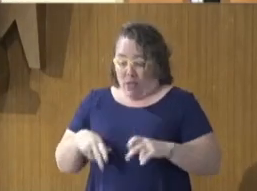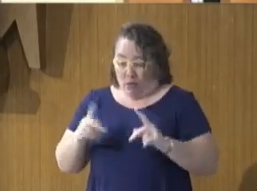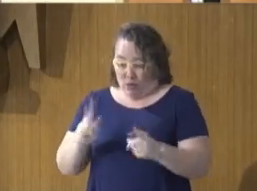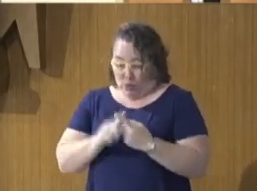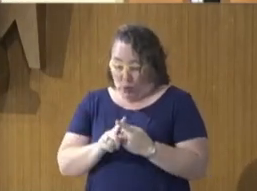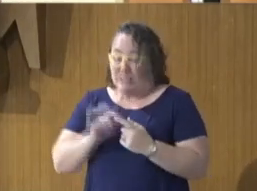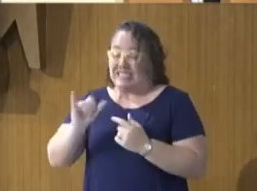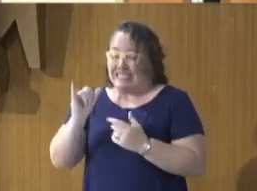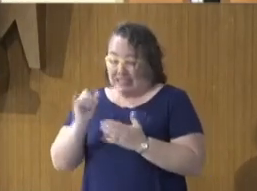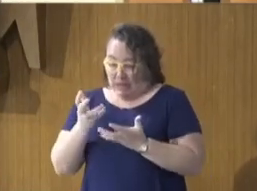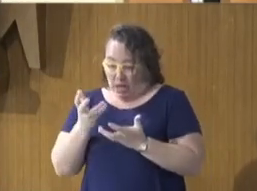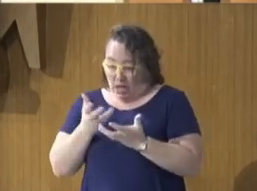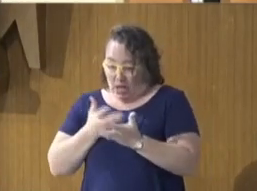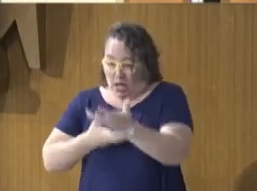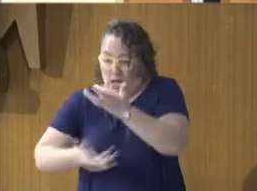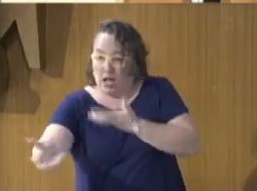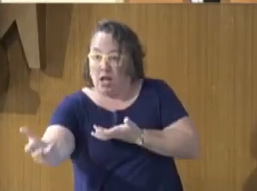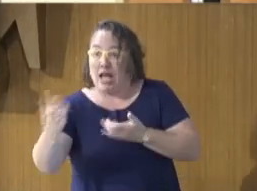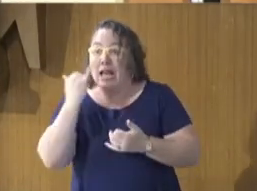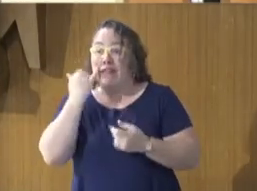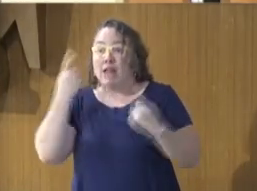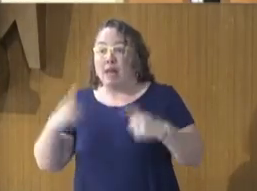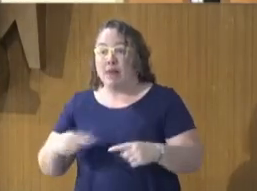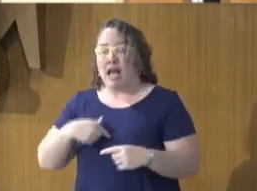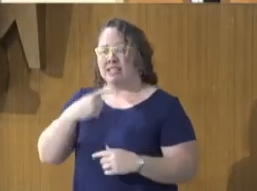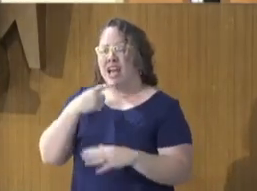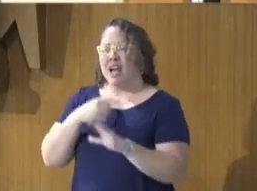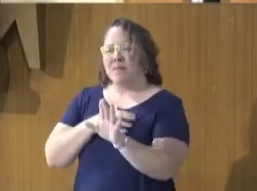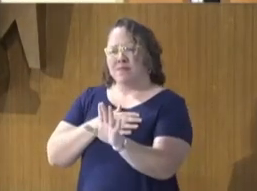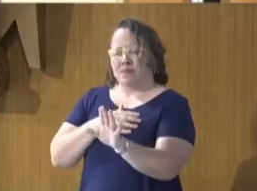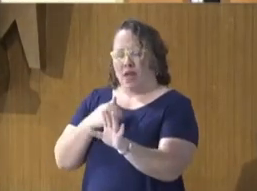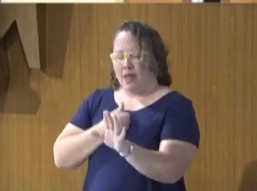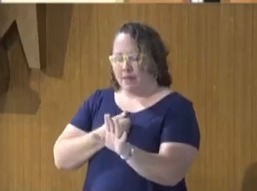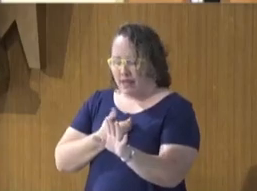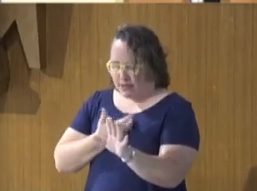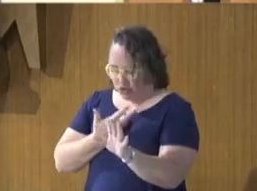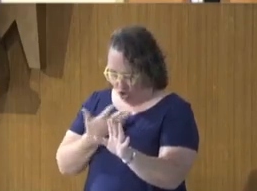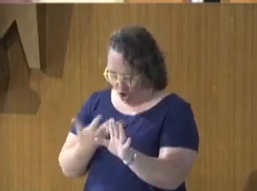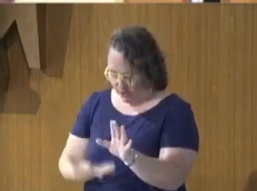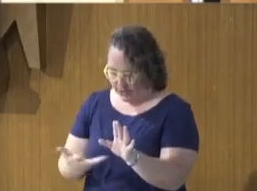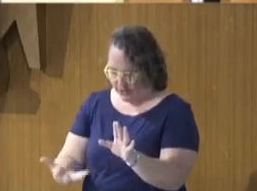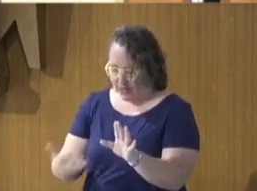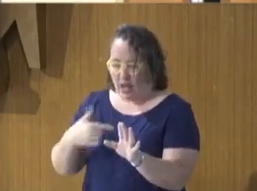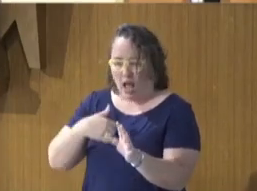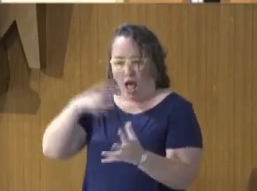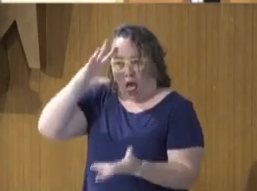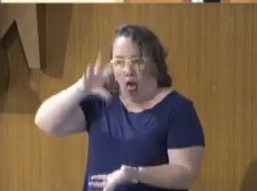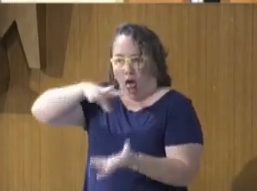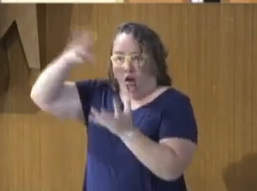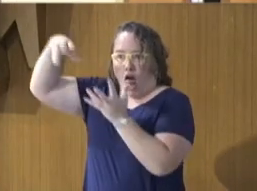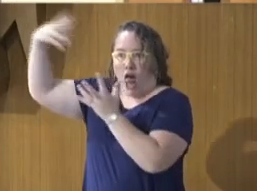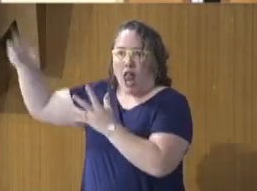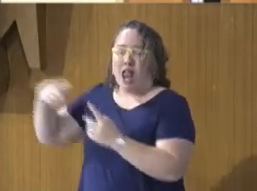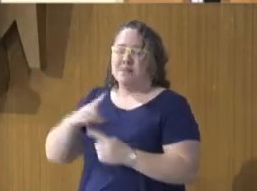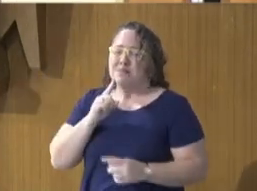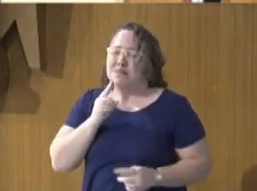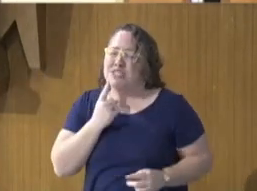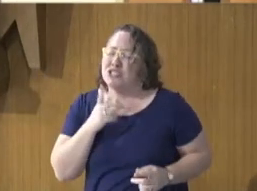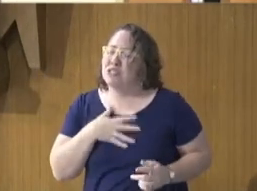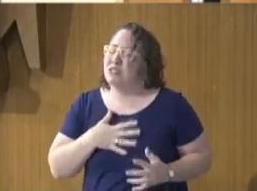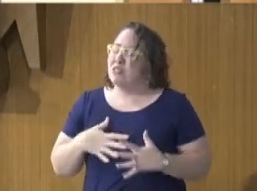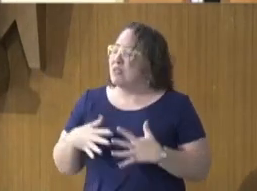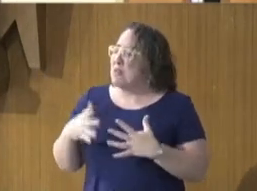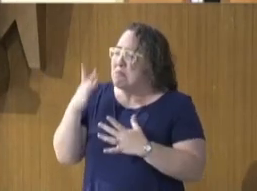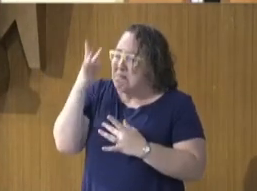me in my heart if I say something like, I'm exhausted, I'm disillusioned, I'm bitter, I'm